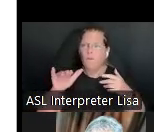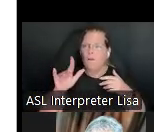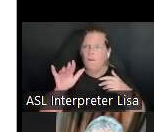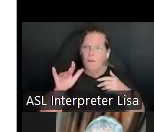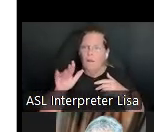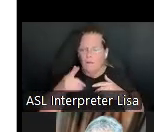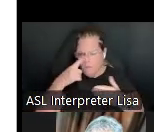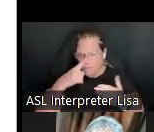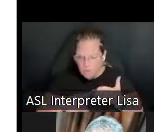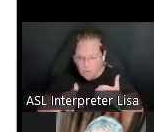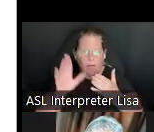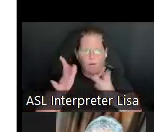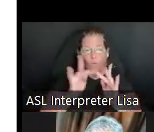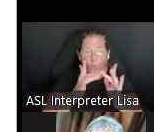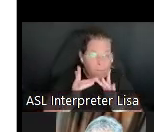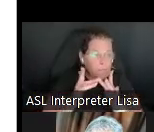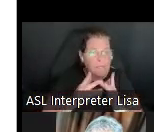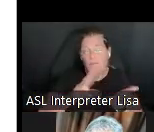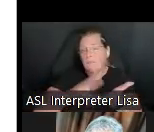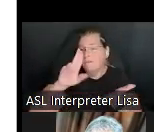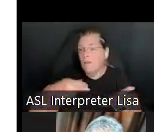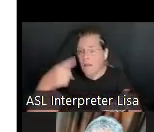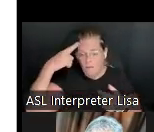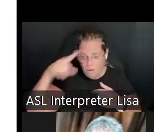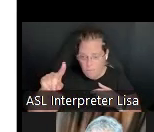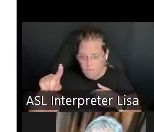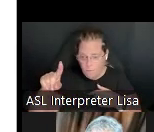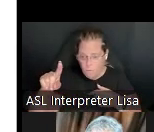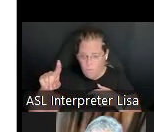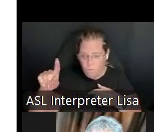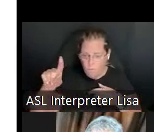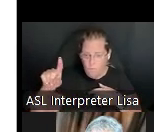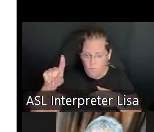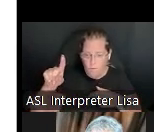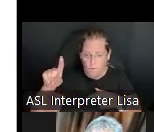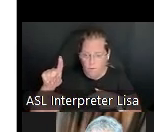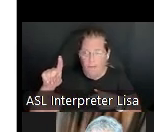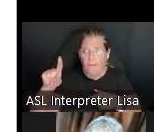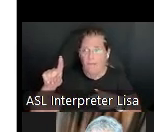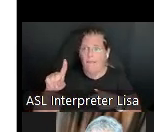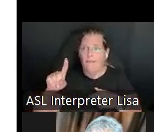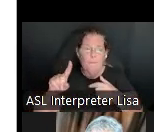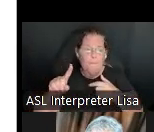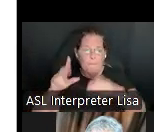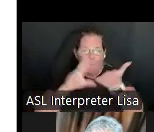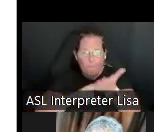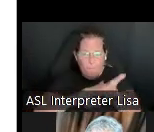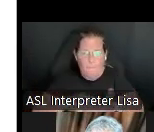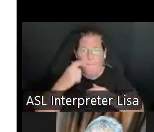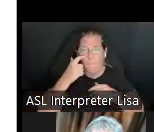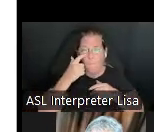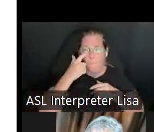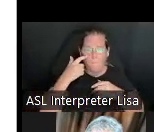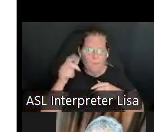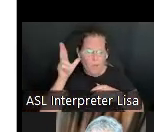check our website, sign up for the e-news subscription. You're going to be hearing in a